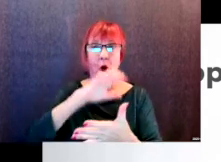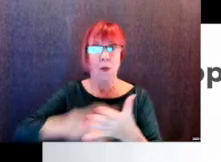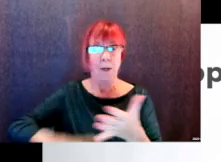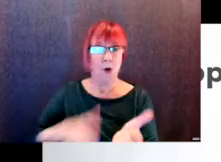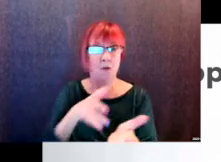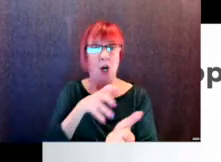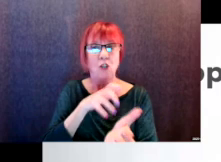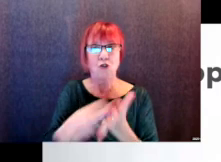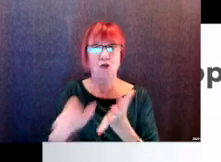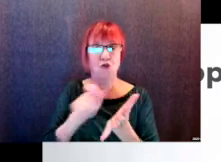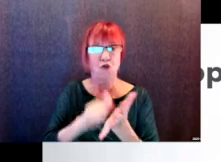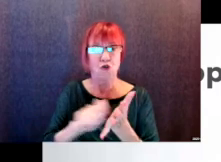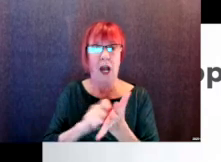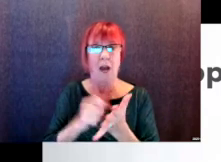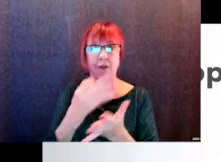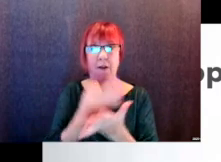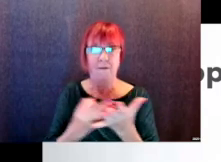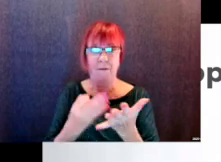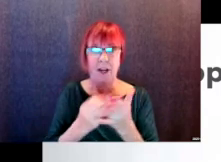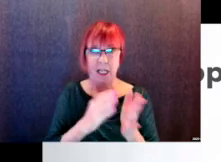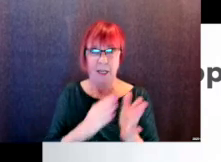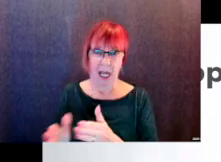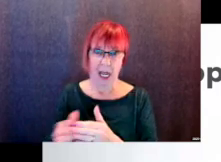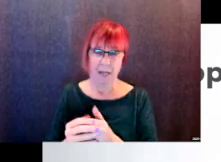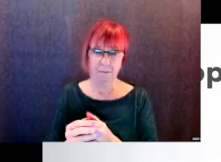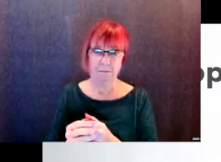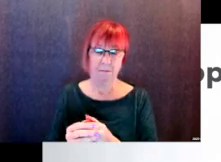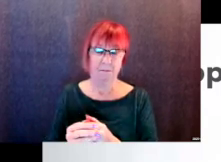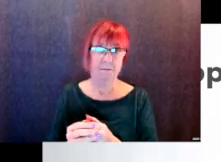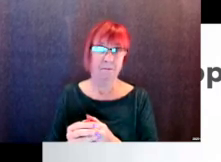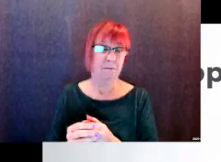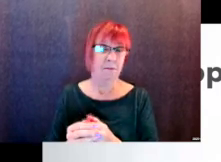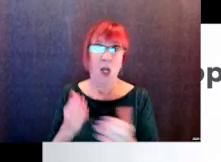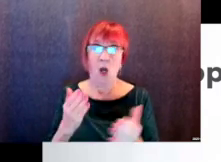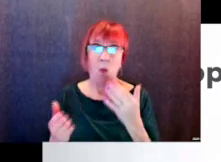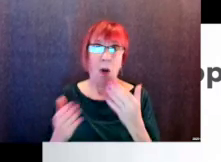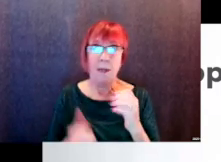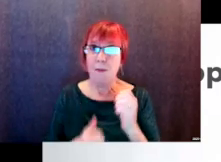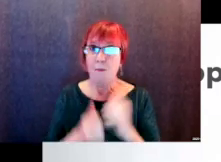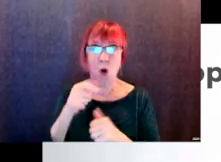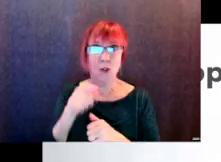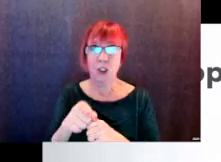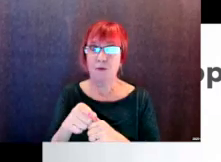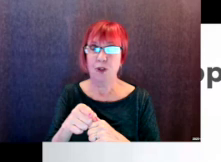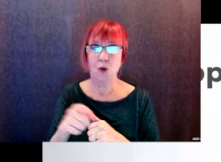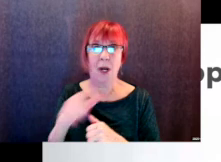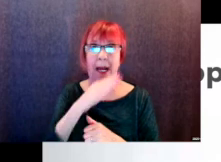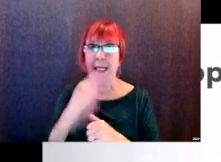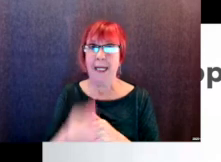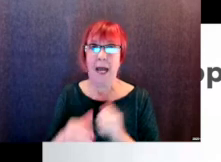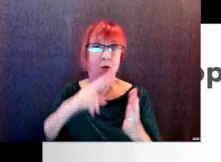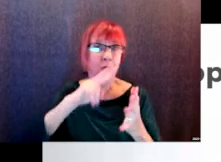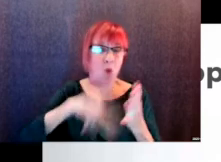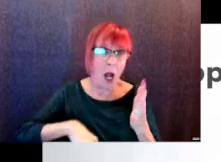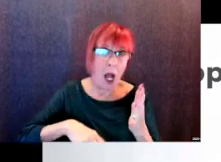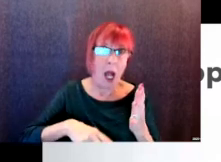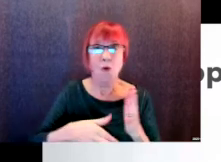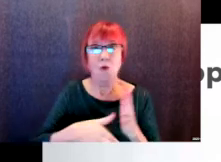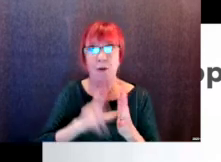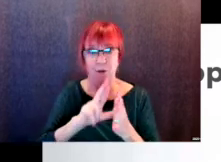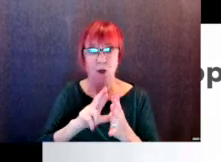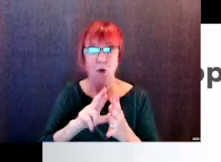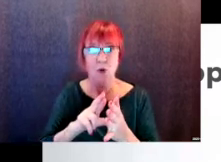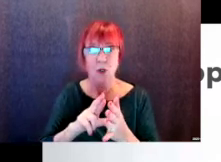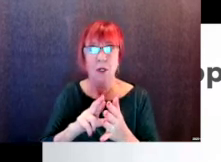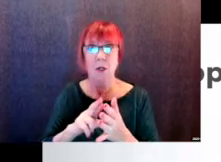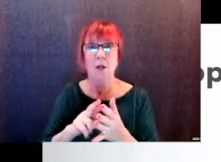Next slide, please. Or maybe my system is slow. Oh, there it is. Okay. So our second